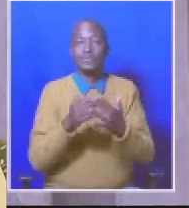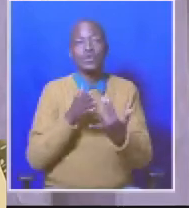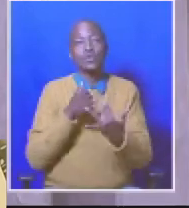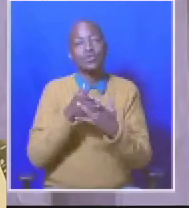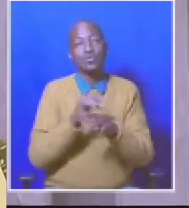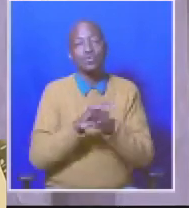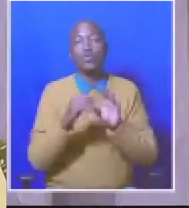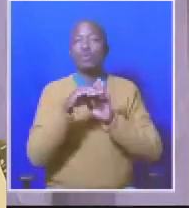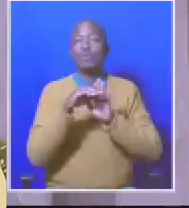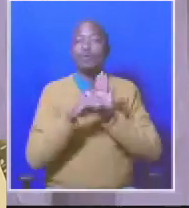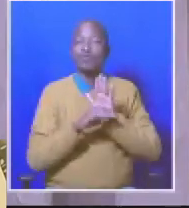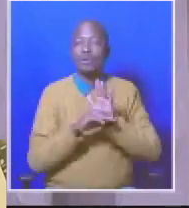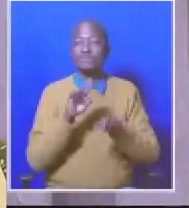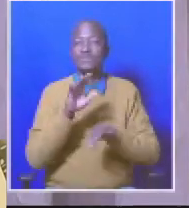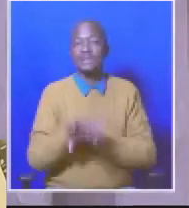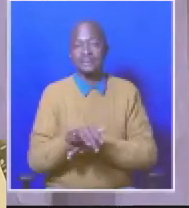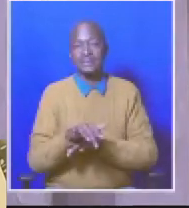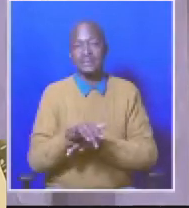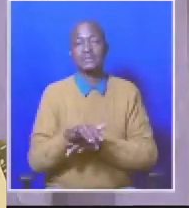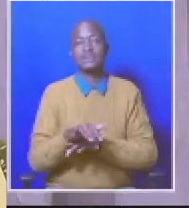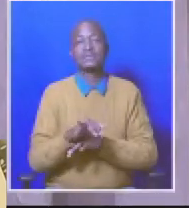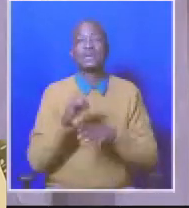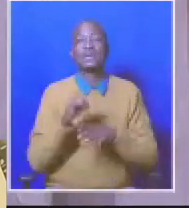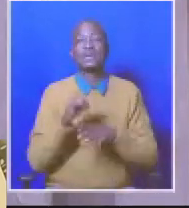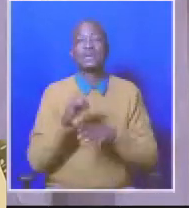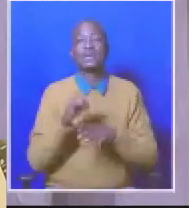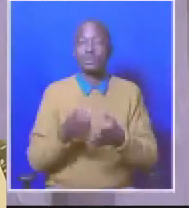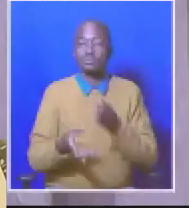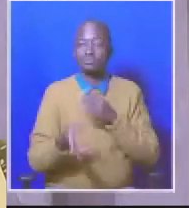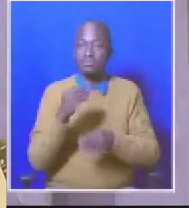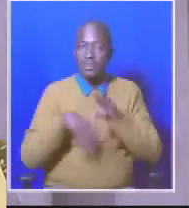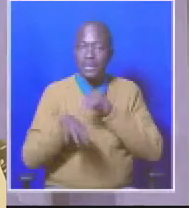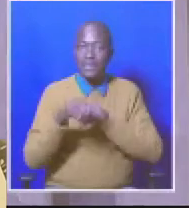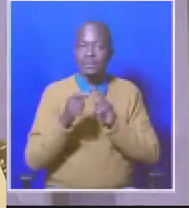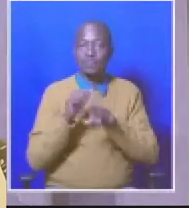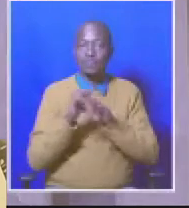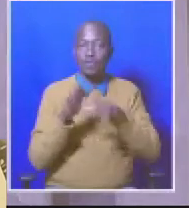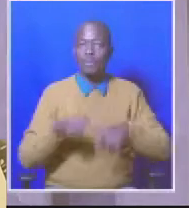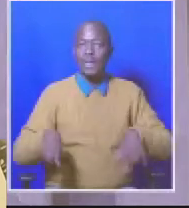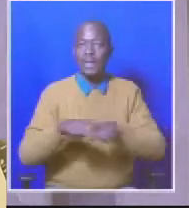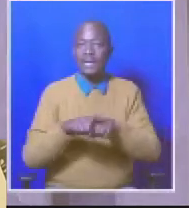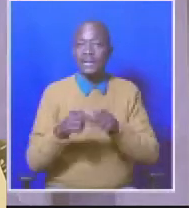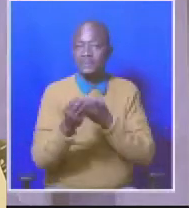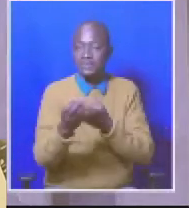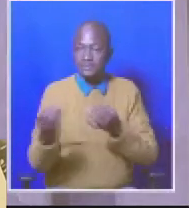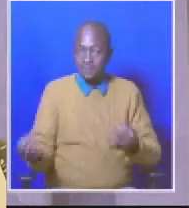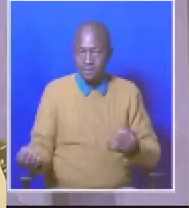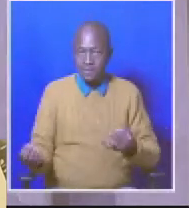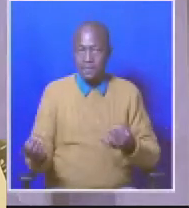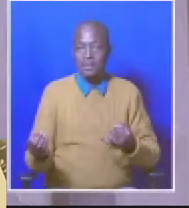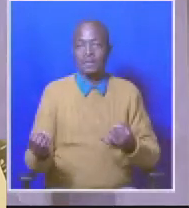programs that they will acquire through land redistribution and